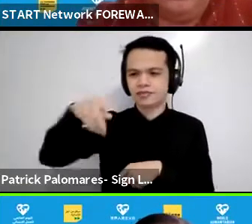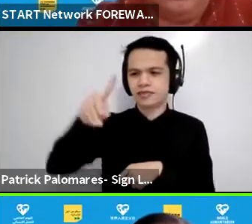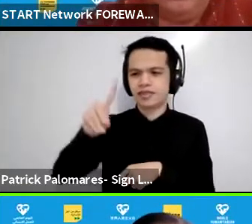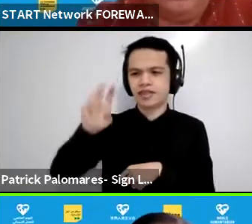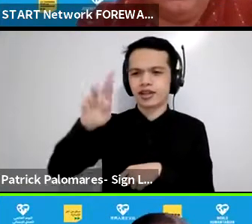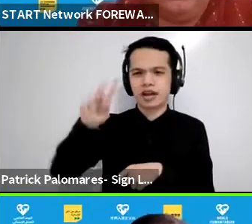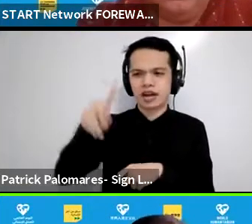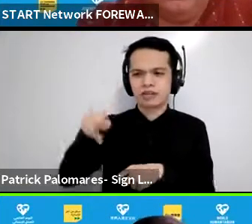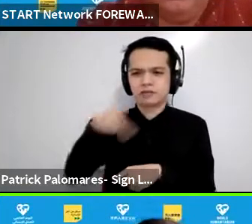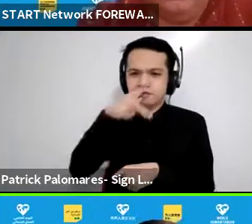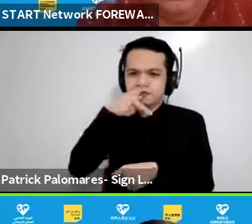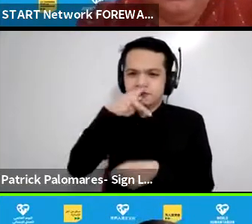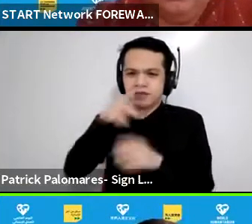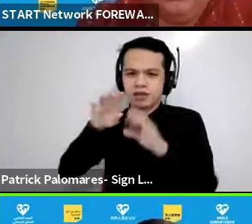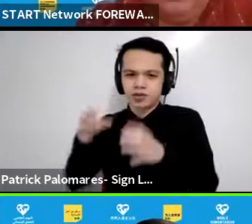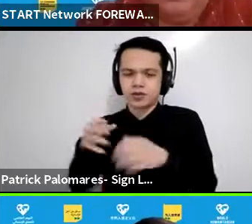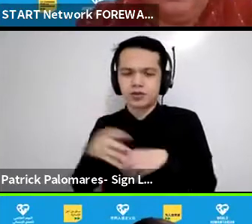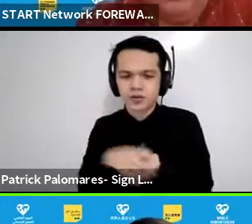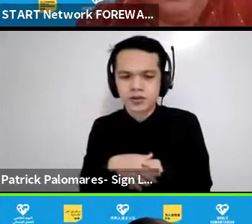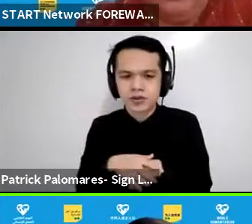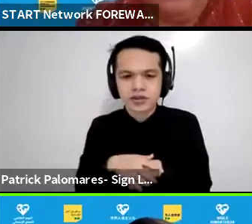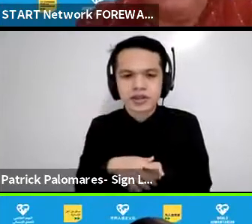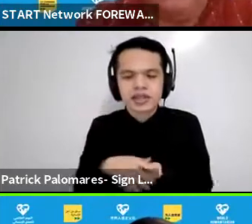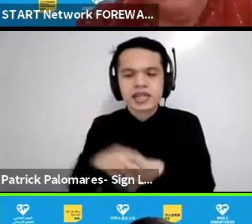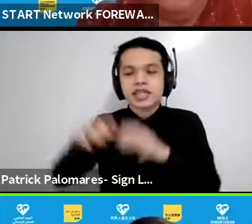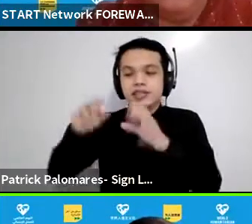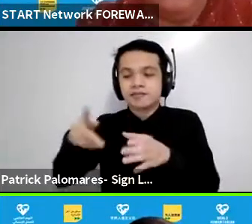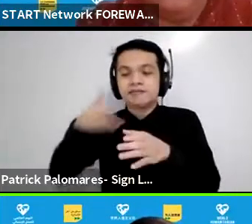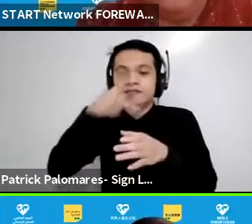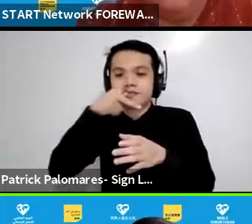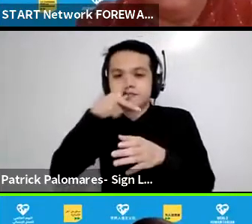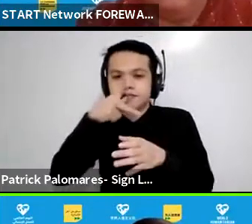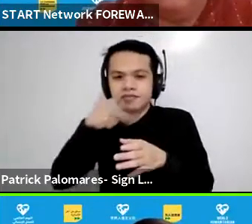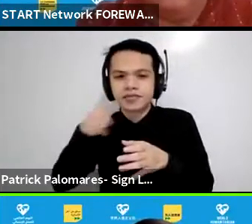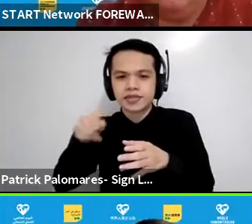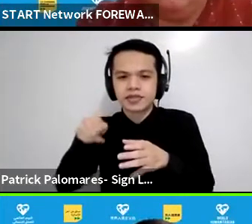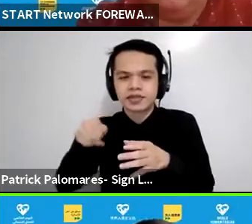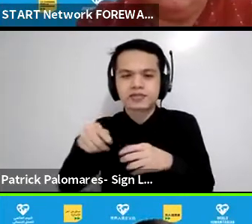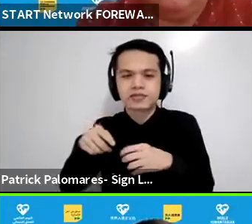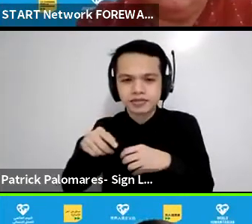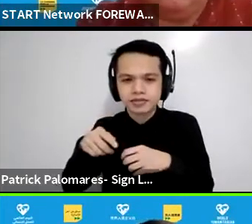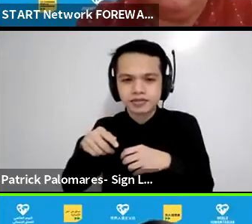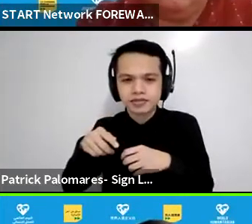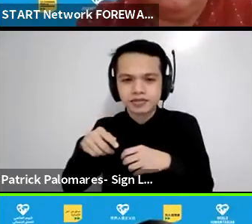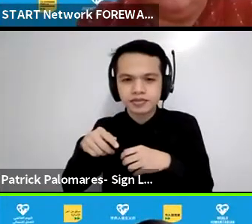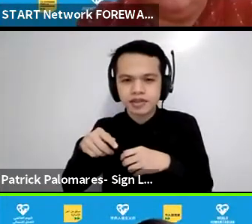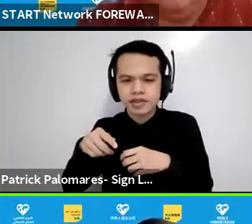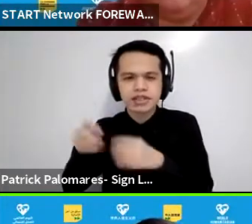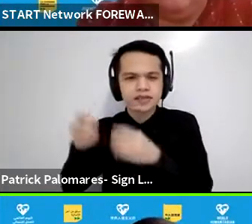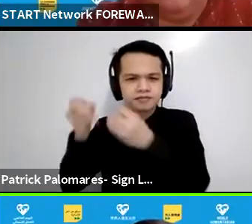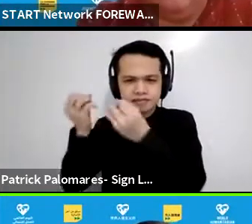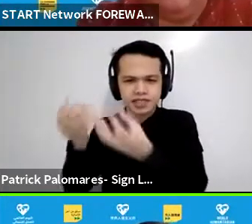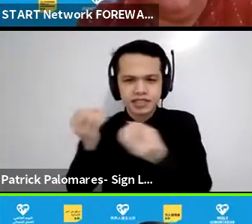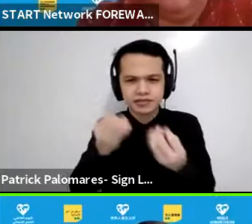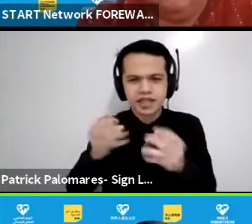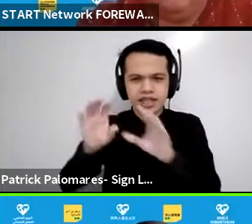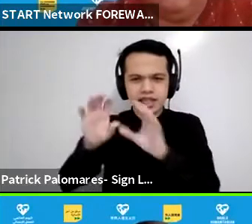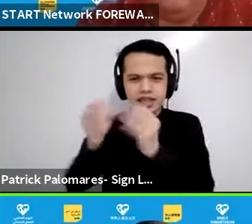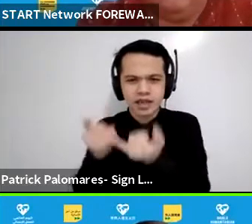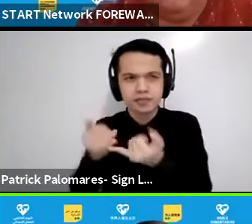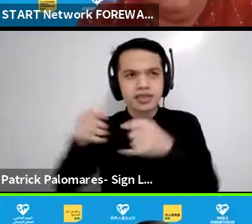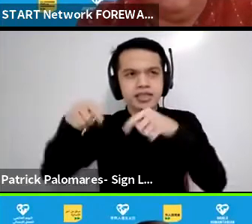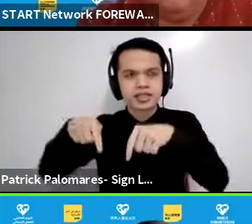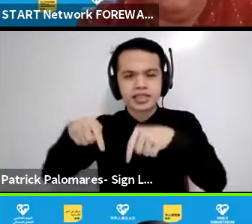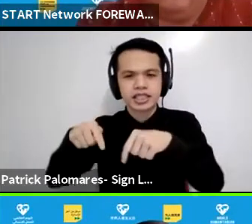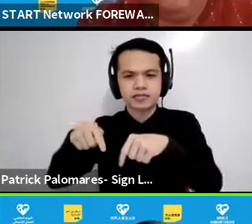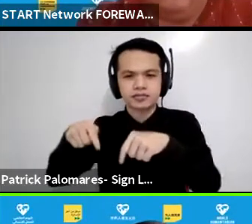sector group. The private sector isn't homogeneous, and there are different kinds of companies here and